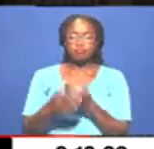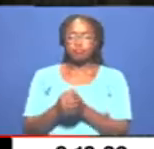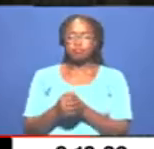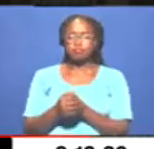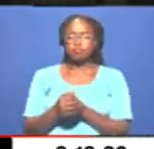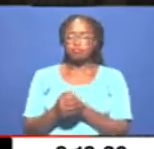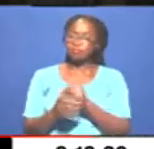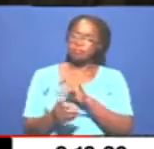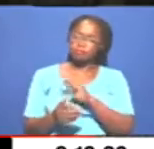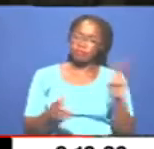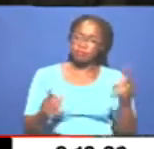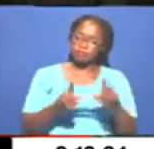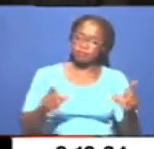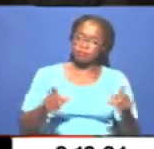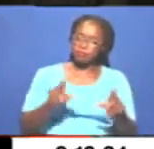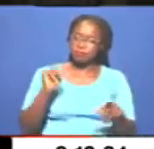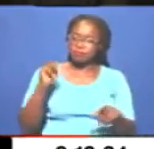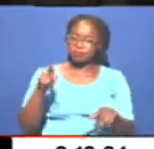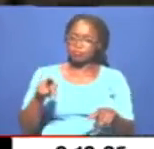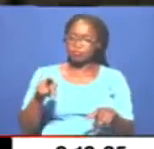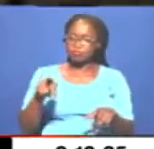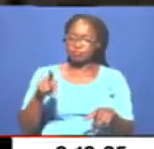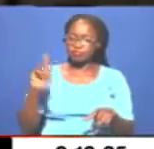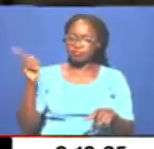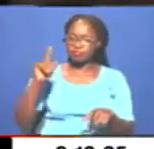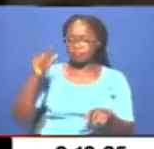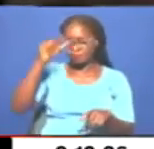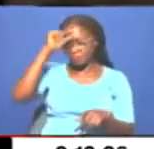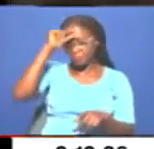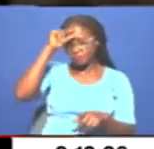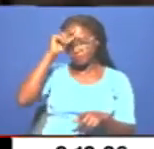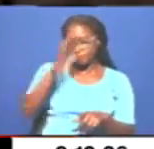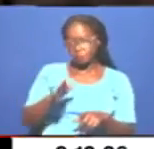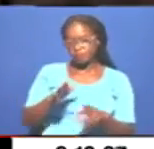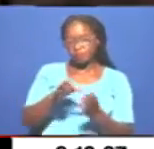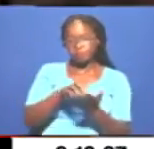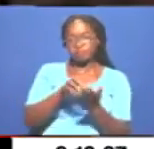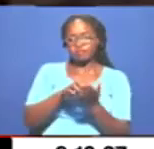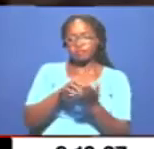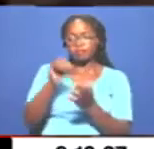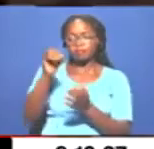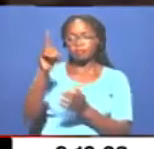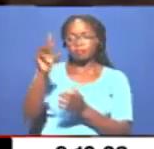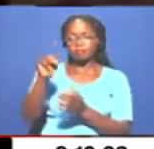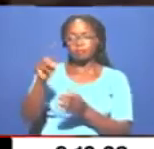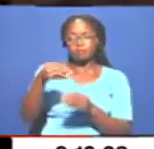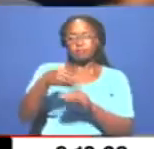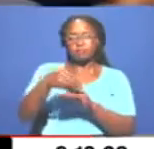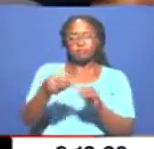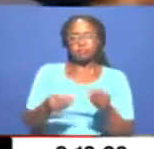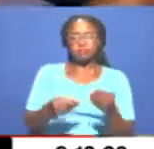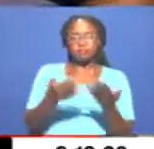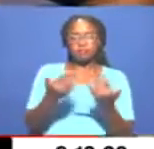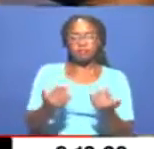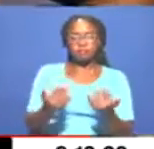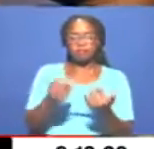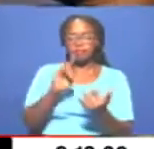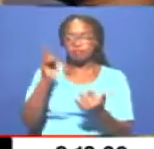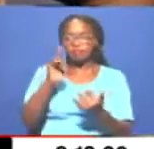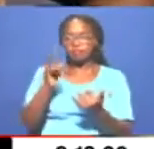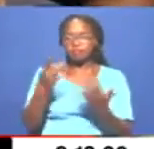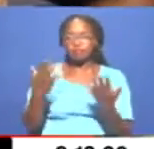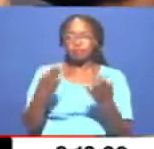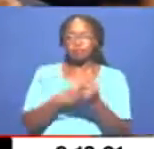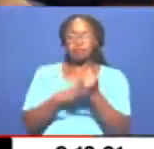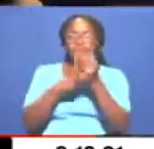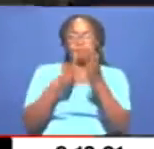Westlands MP Tim Wamonyi, who is eyeing the Nairobi gubernatorial seat on an ODM ticket, said it's now time to place Nairobi in the hands of leaders